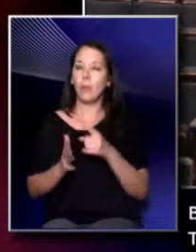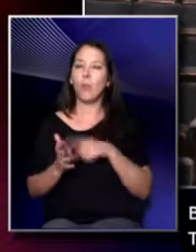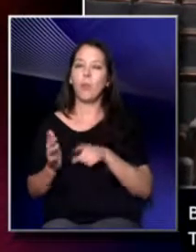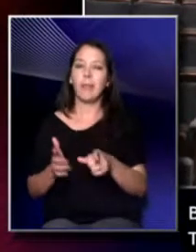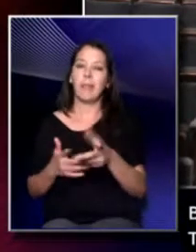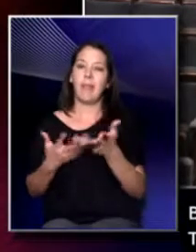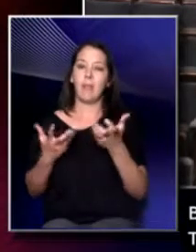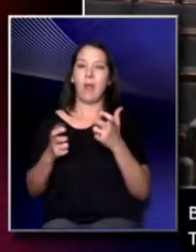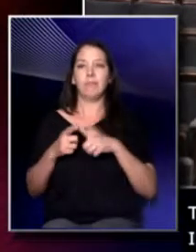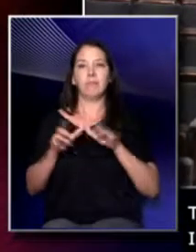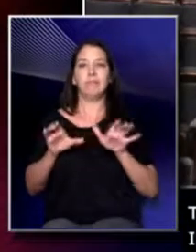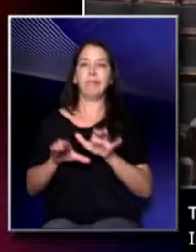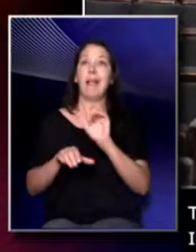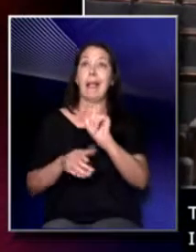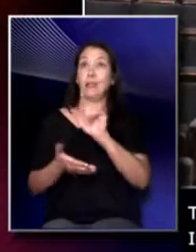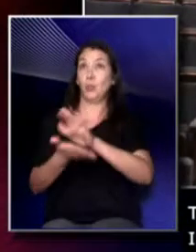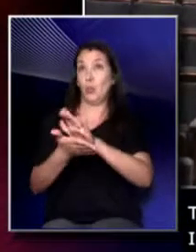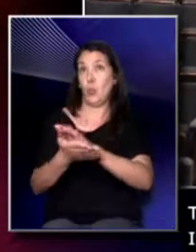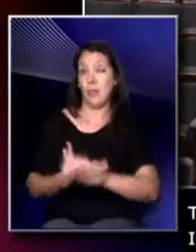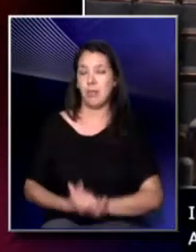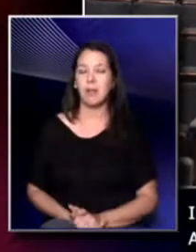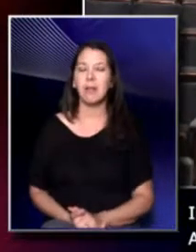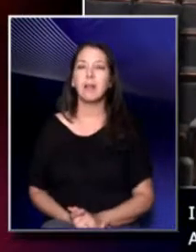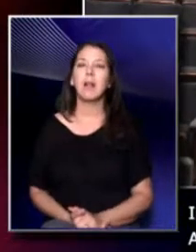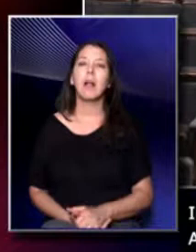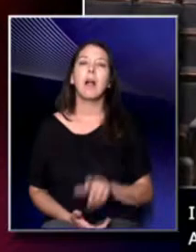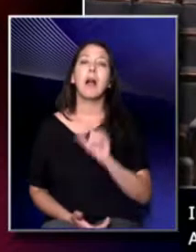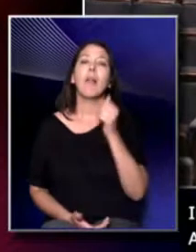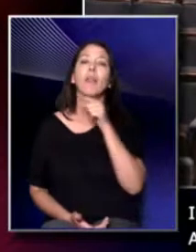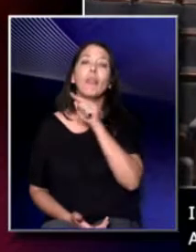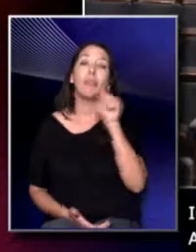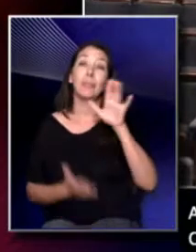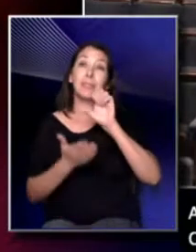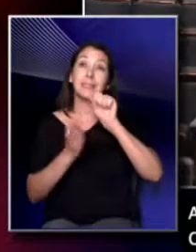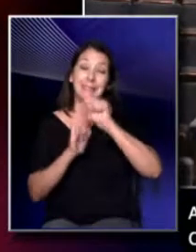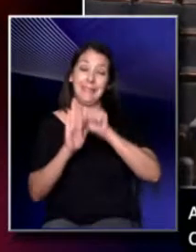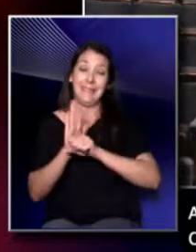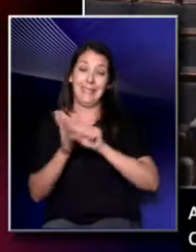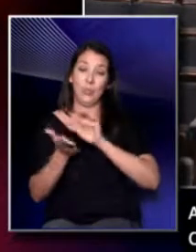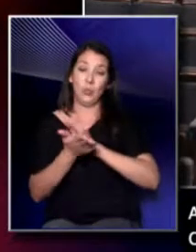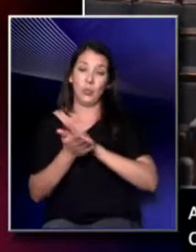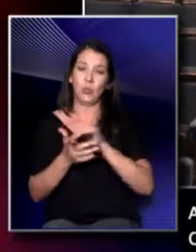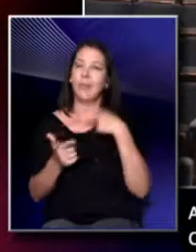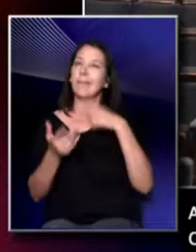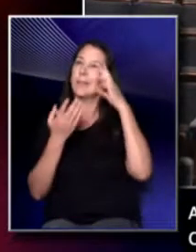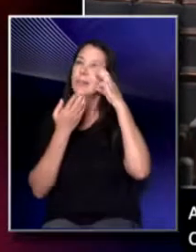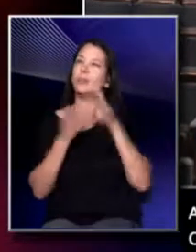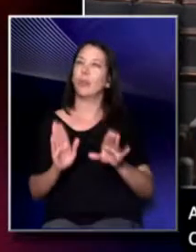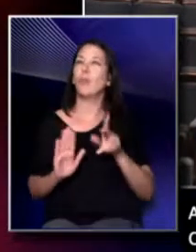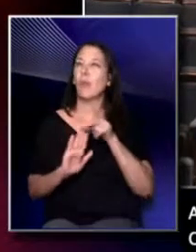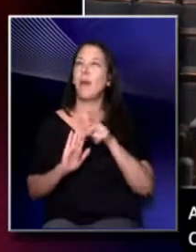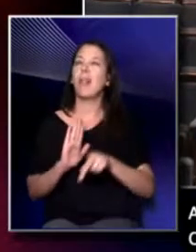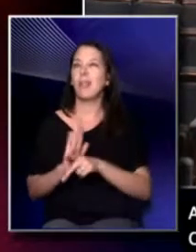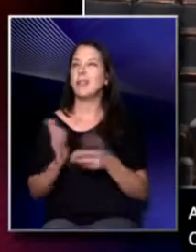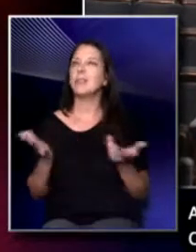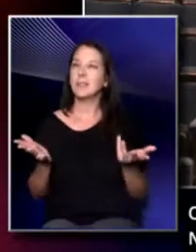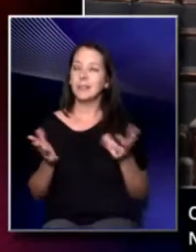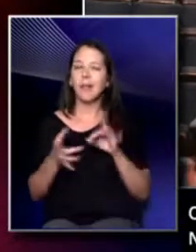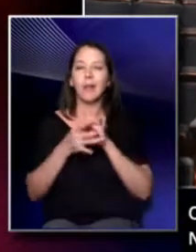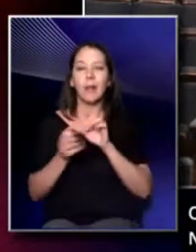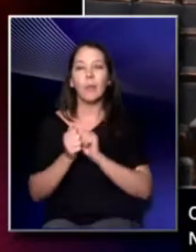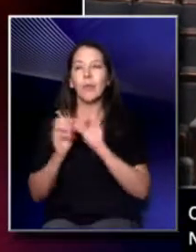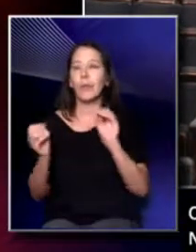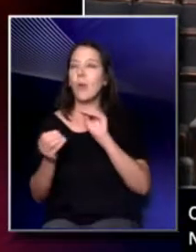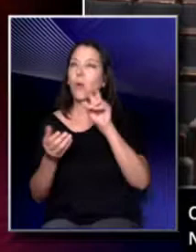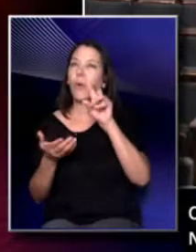school. Other state schools have general non-discrimination policies specifically regarding transgender